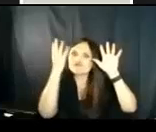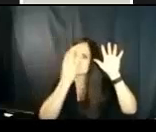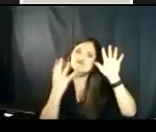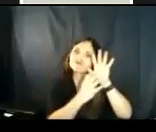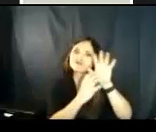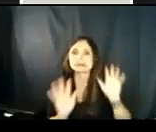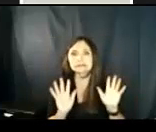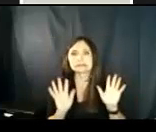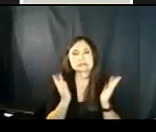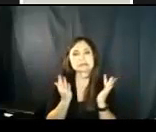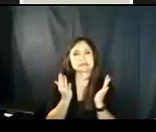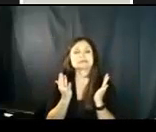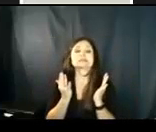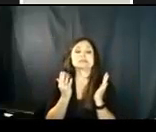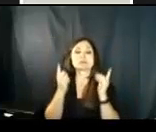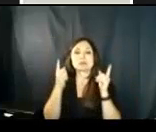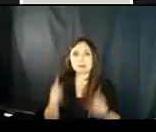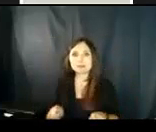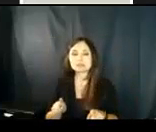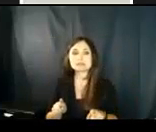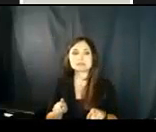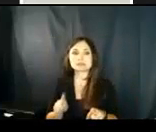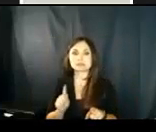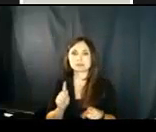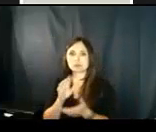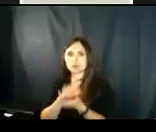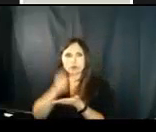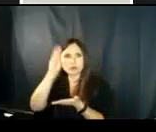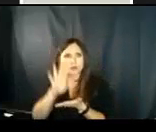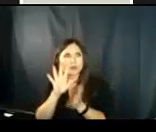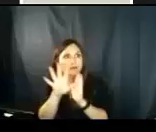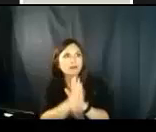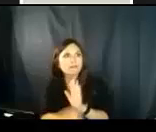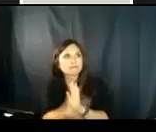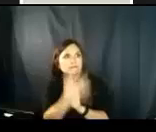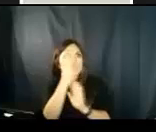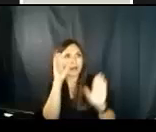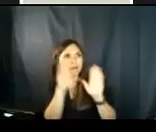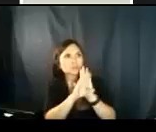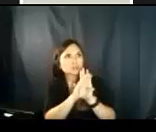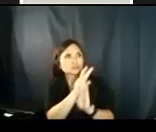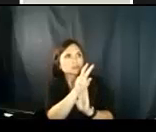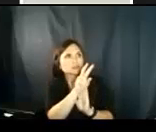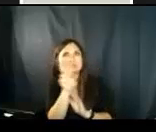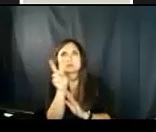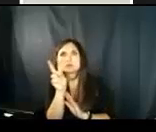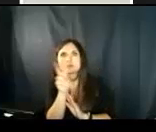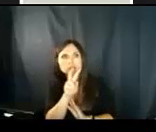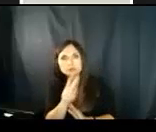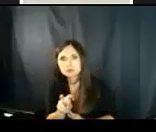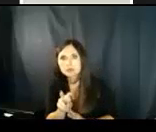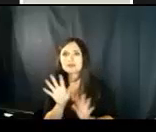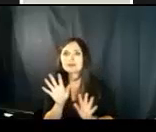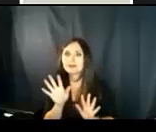images. So what happens when our learners find 5 images in our pages? We